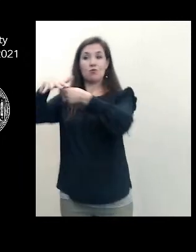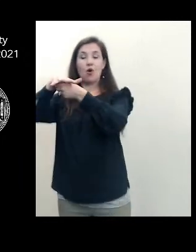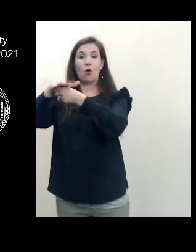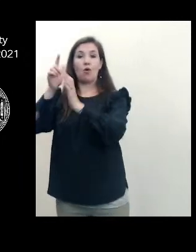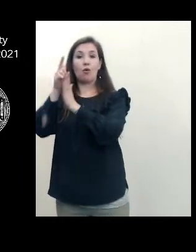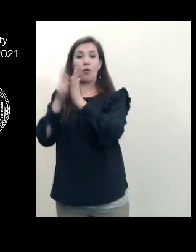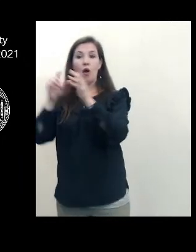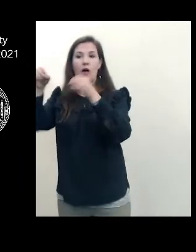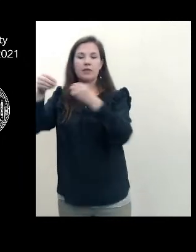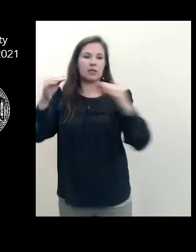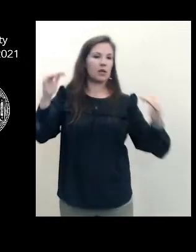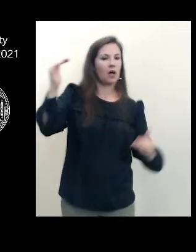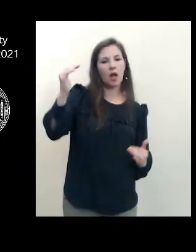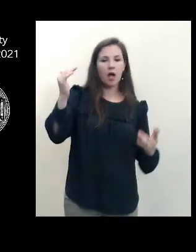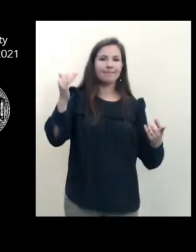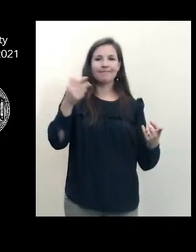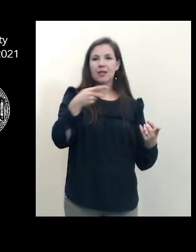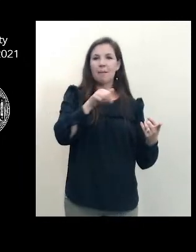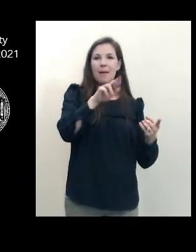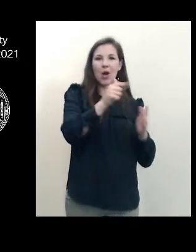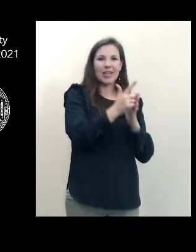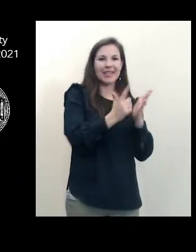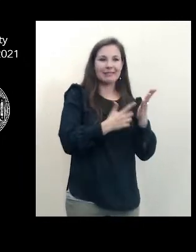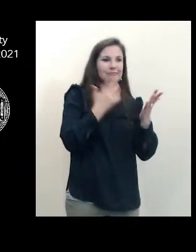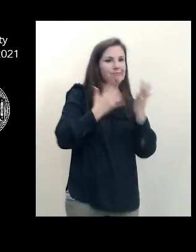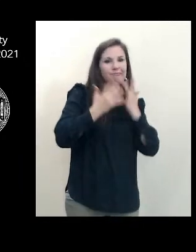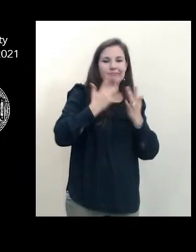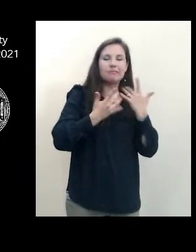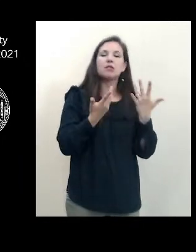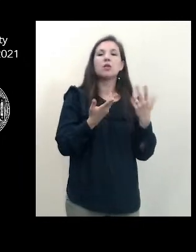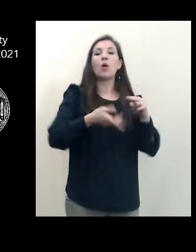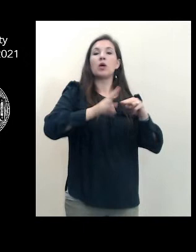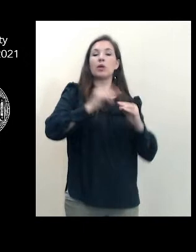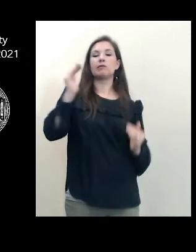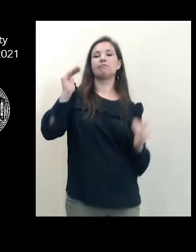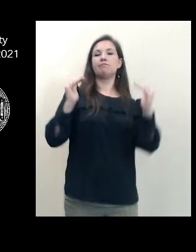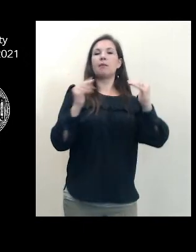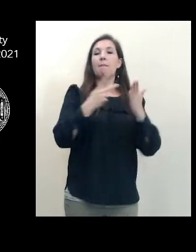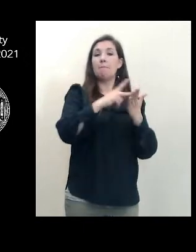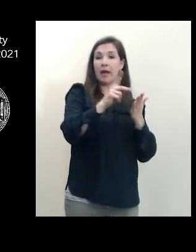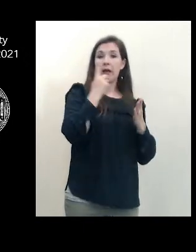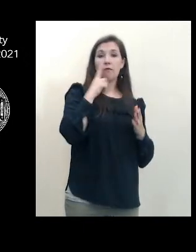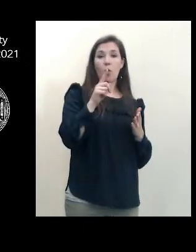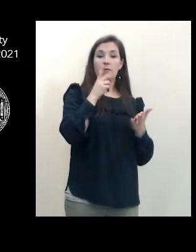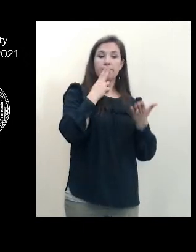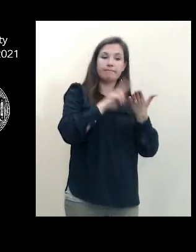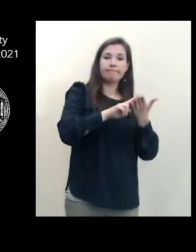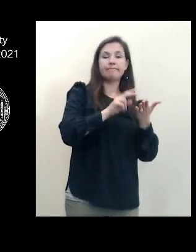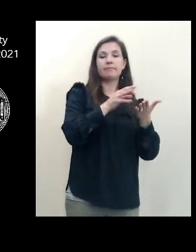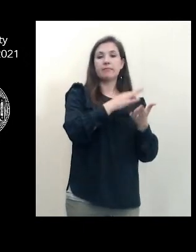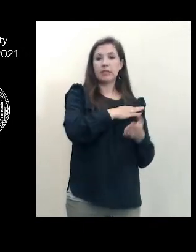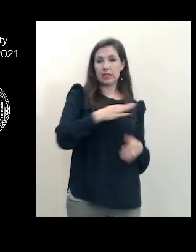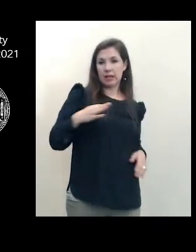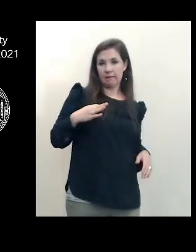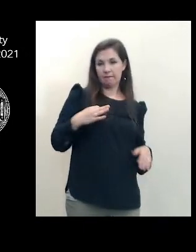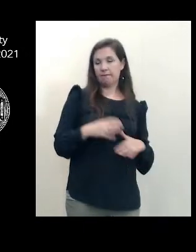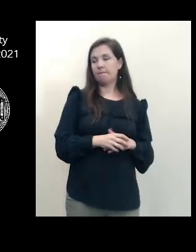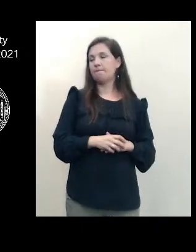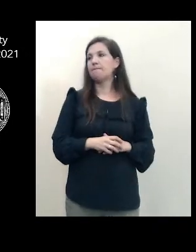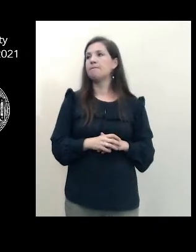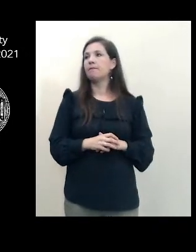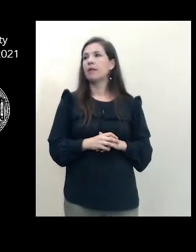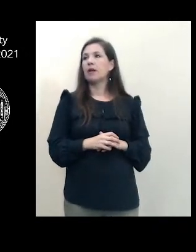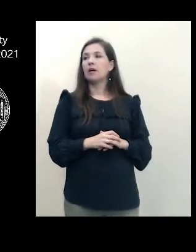good paralegals to work on our projects. So we're increasing and creating competitive salaries for clerical staff. Something that has not been